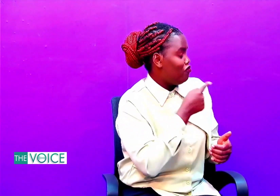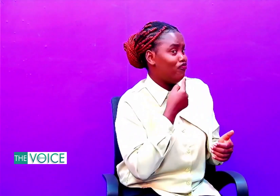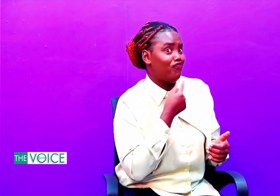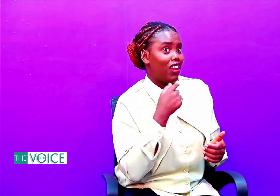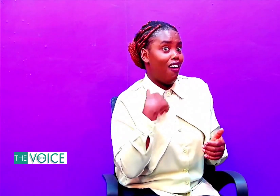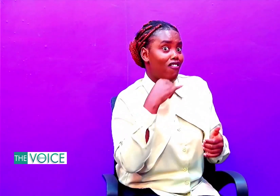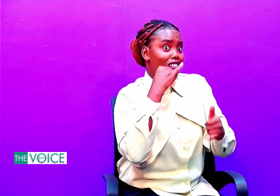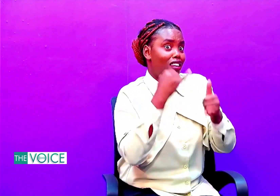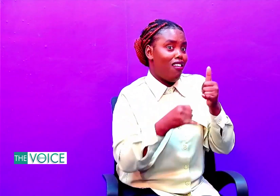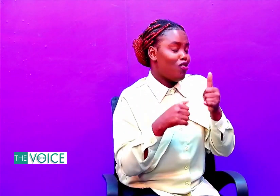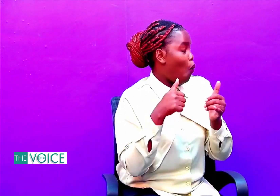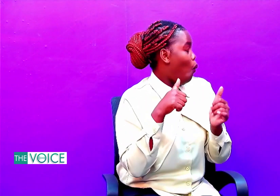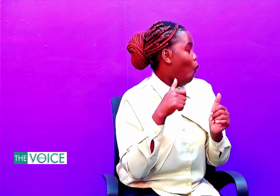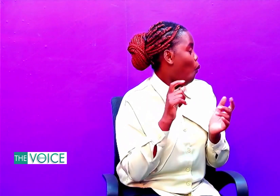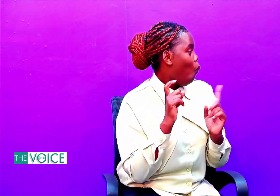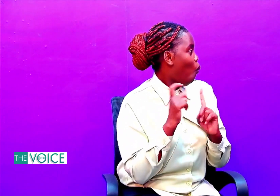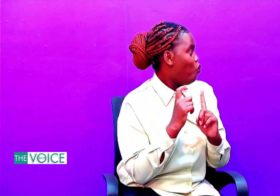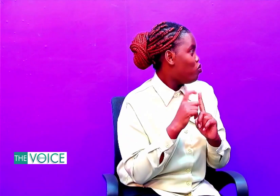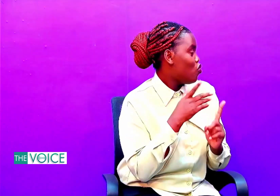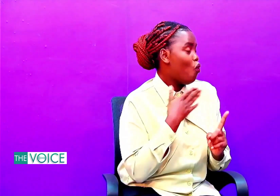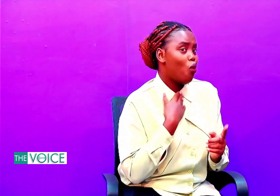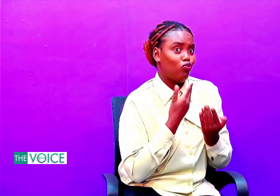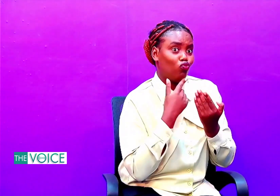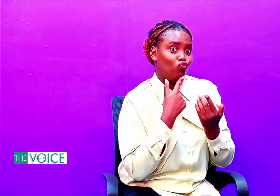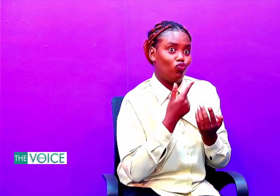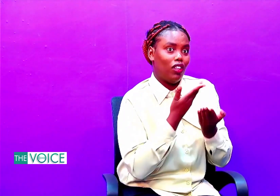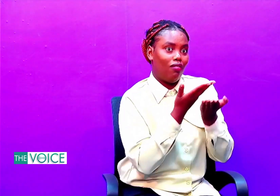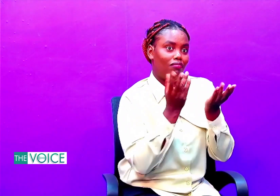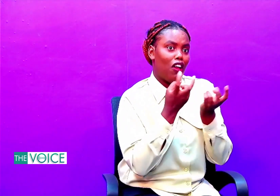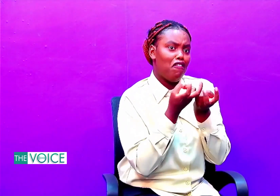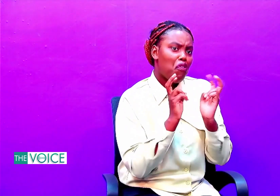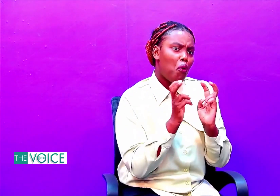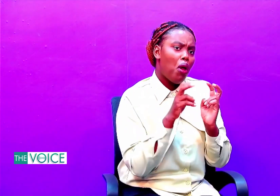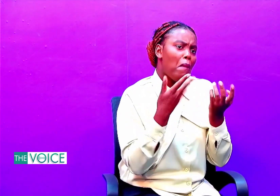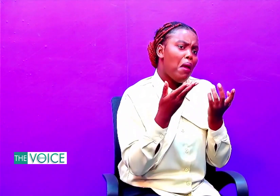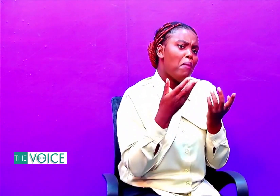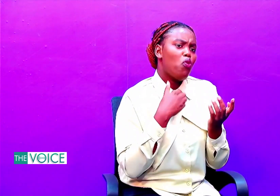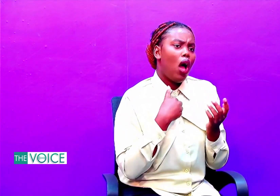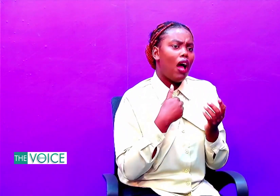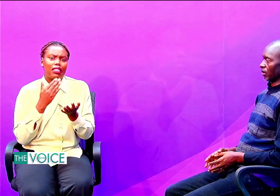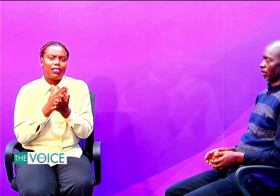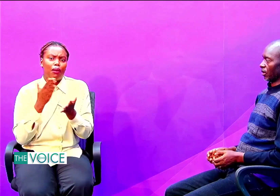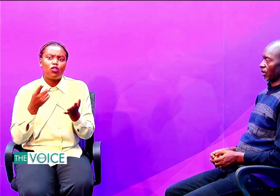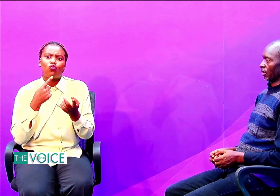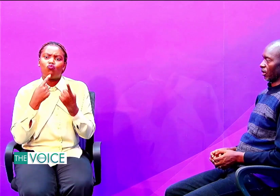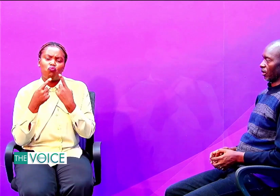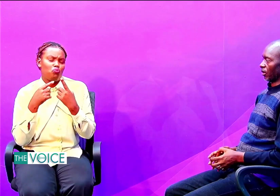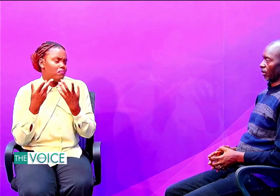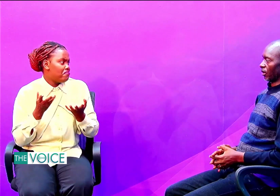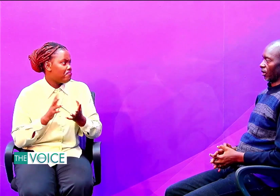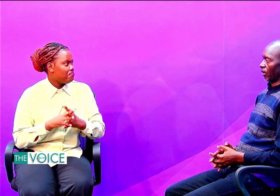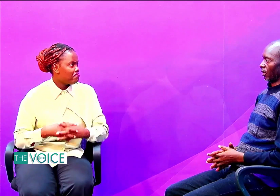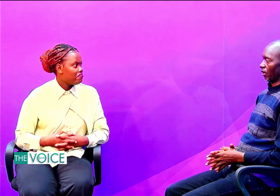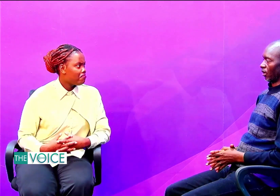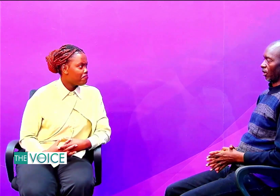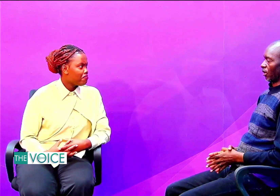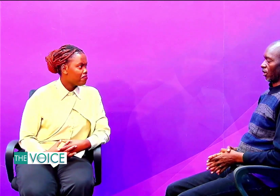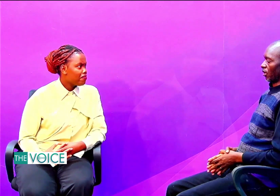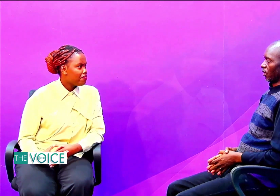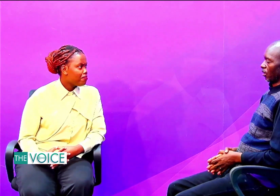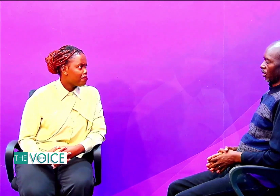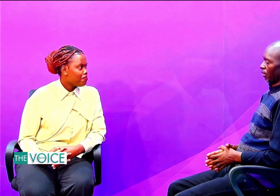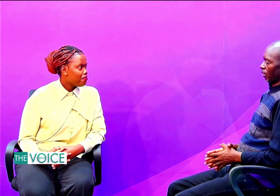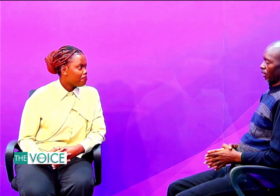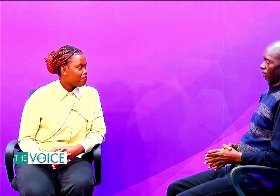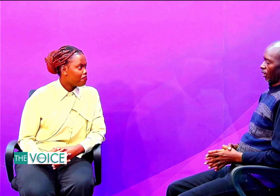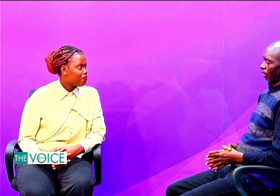because now we've come to the end of the show? Do you have any last words you would want to tell our viewers? Maybe you have something that you want